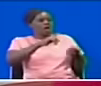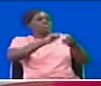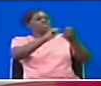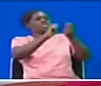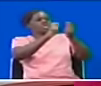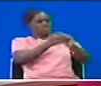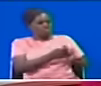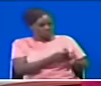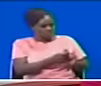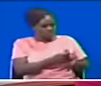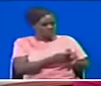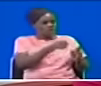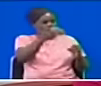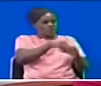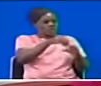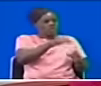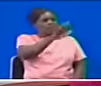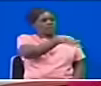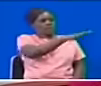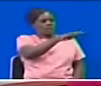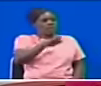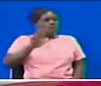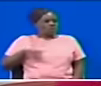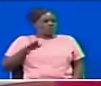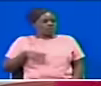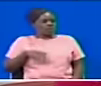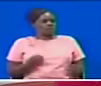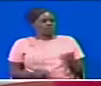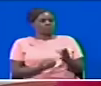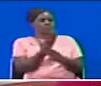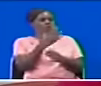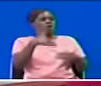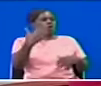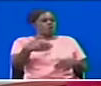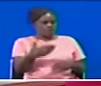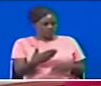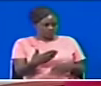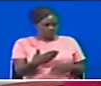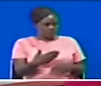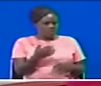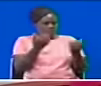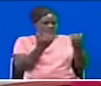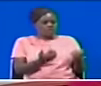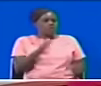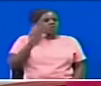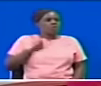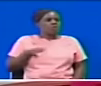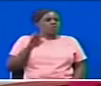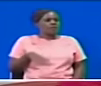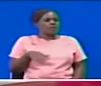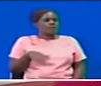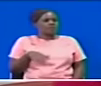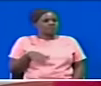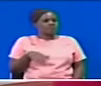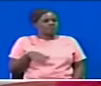of legislation that is discussed in parliament, which is what the women's movement have always advocated for. We need the women's perspective because women and men